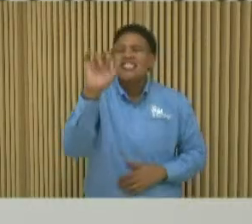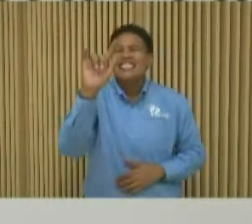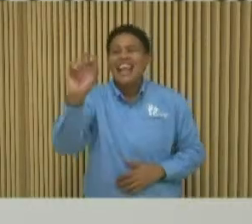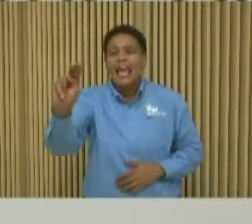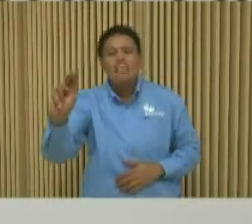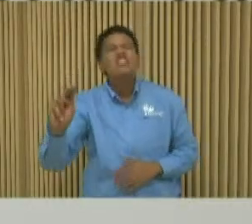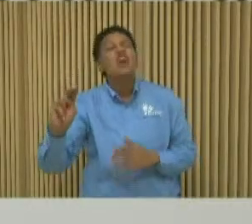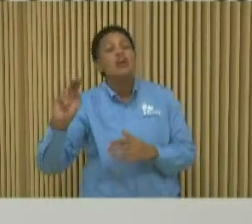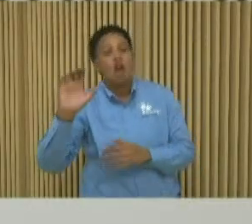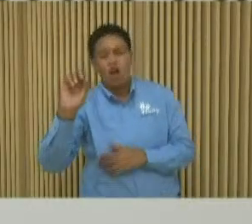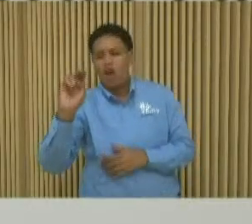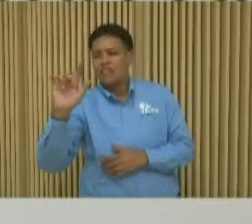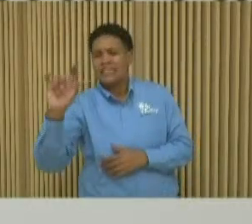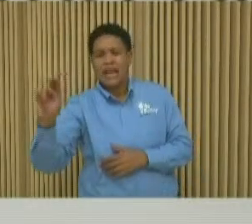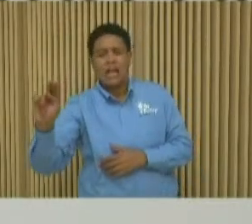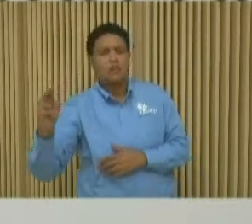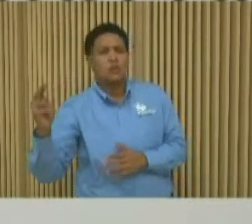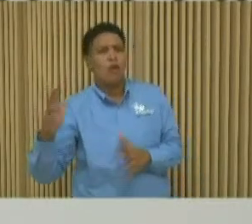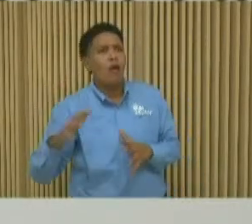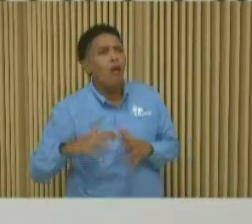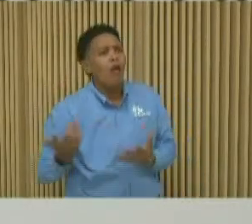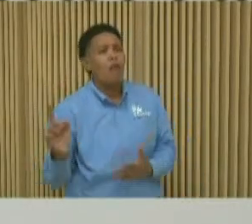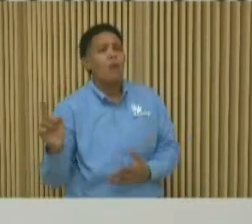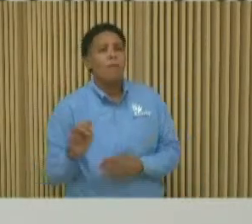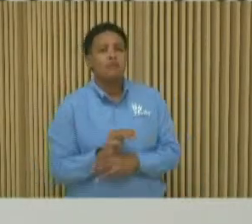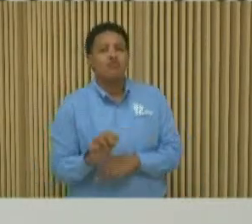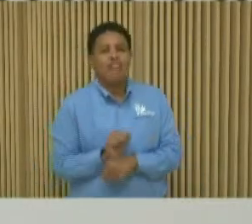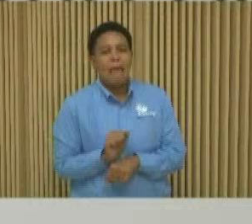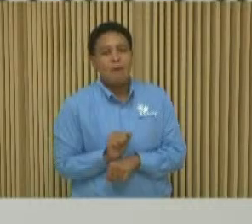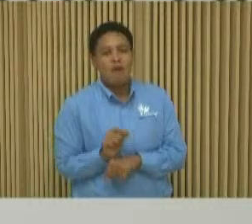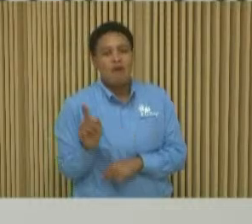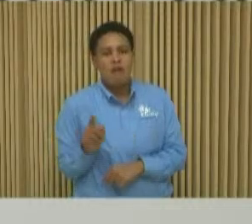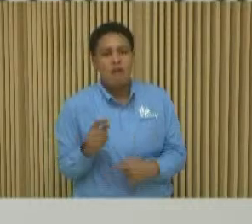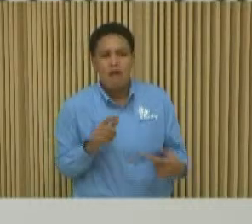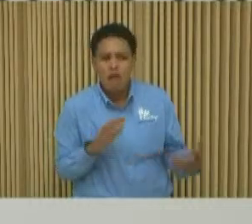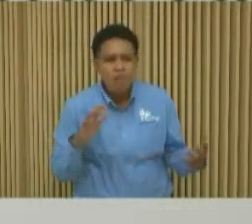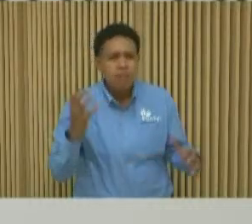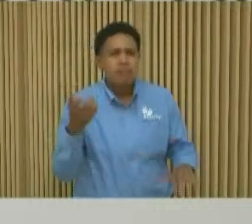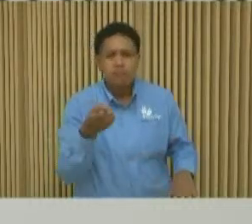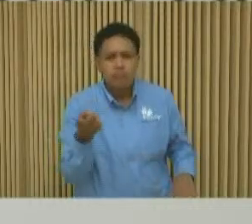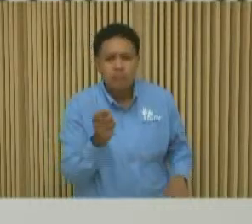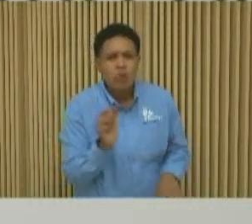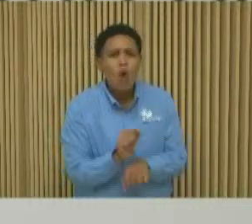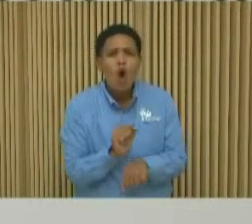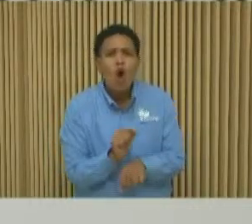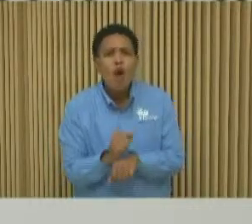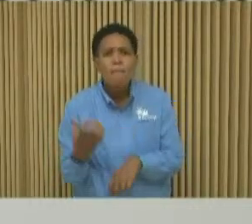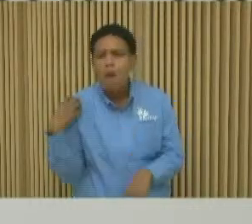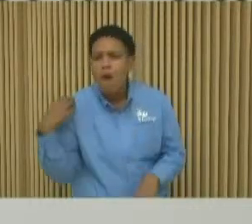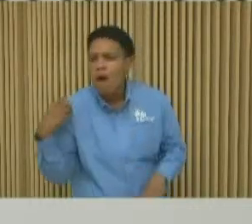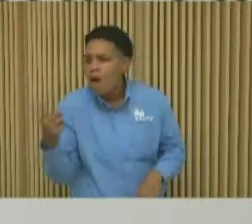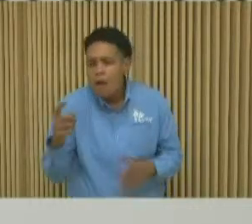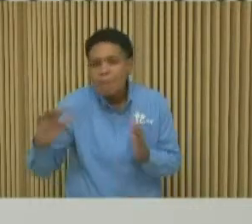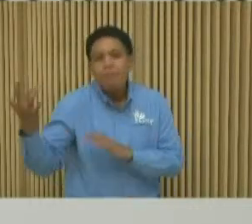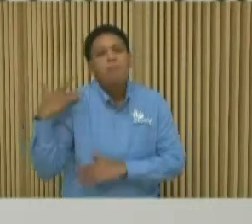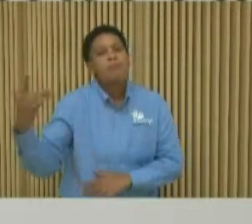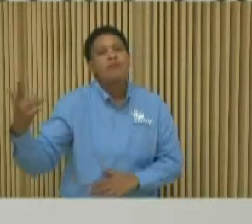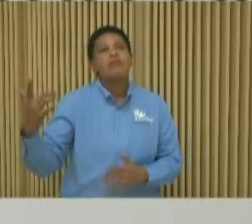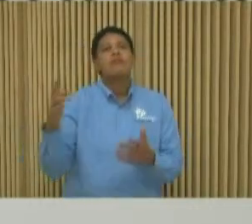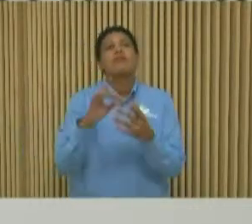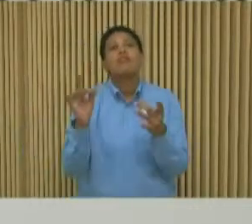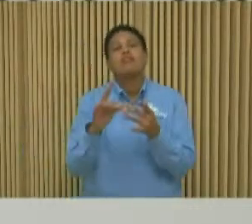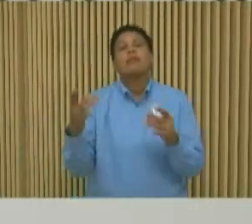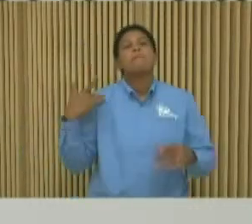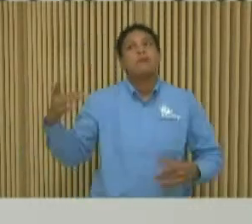a lot even at the Ministry of Labor, where there are disputes of, employer-employee and so on and so forth. So